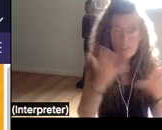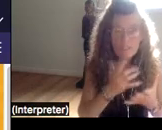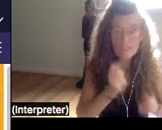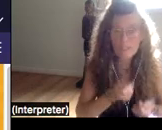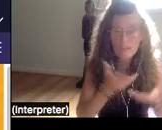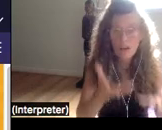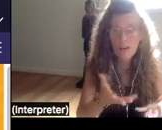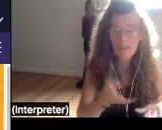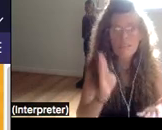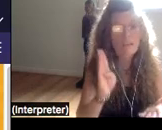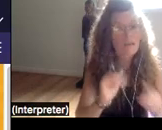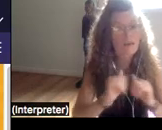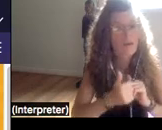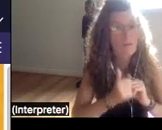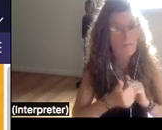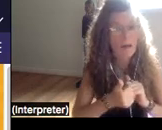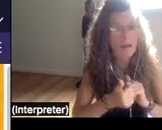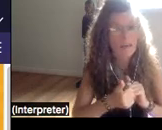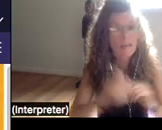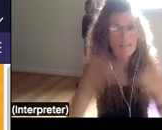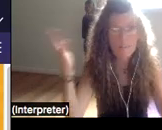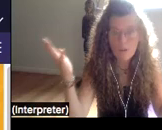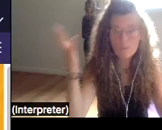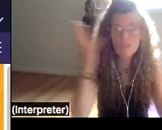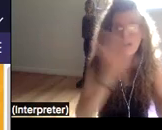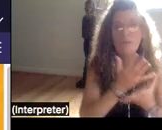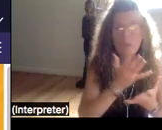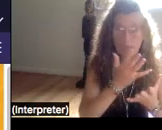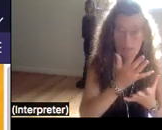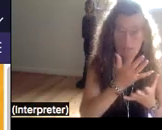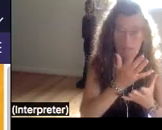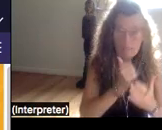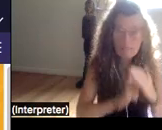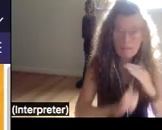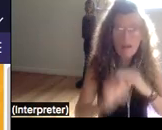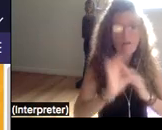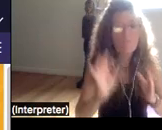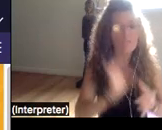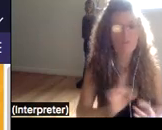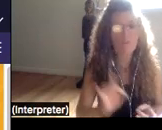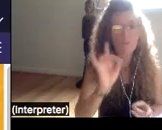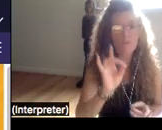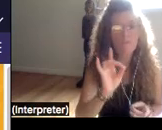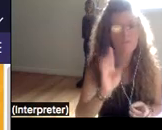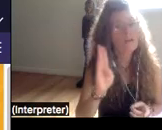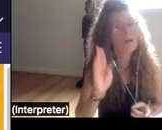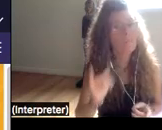This darkness is caused by the overshadowing of the